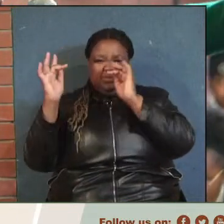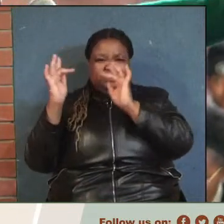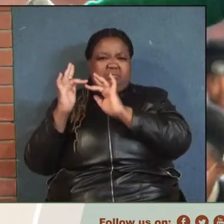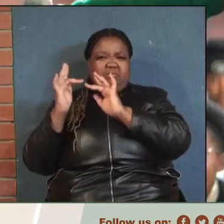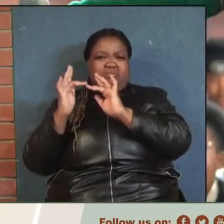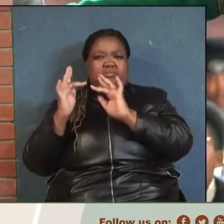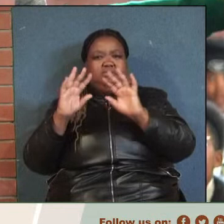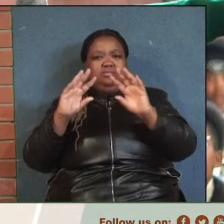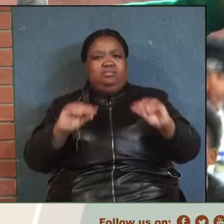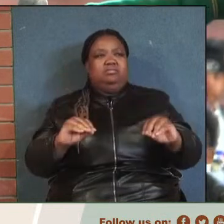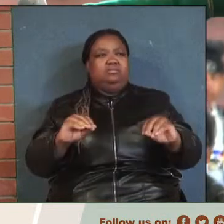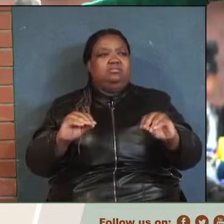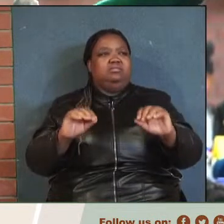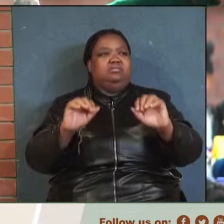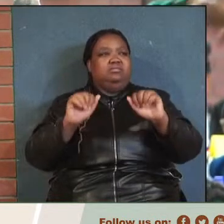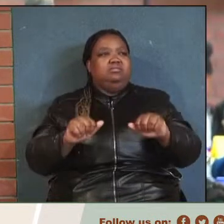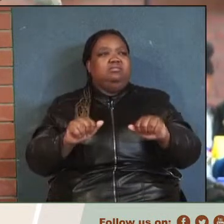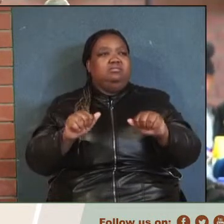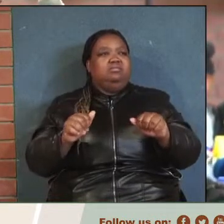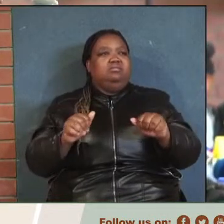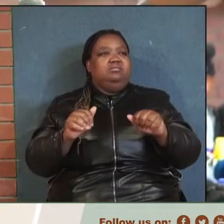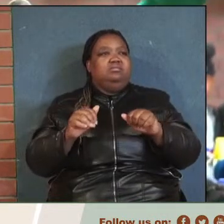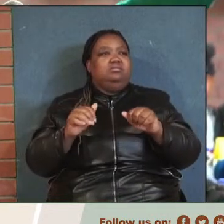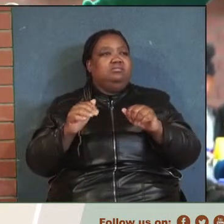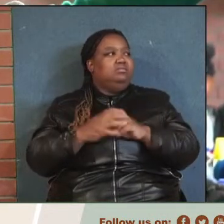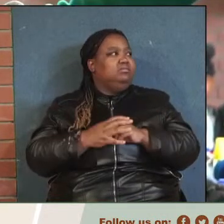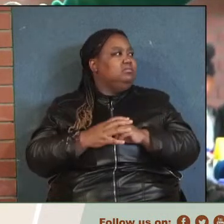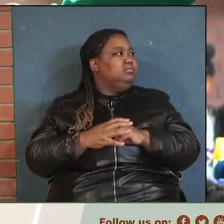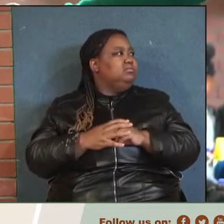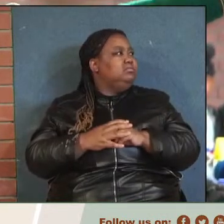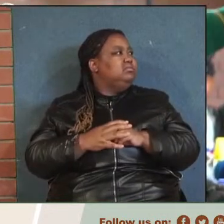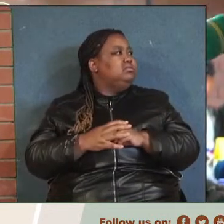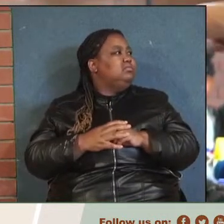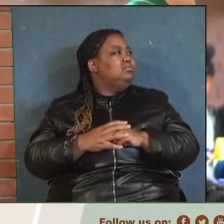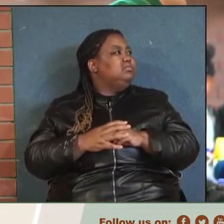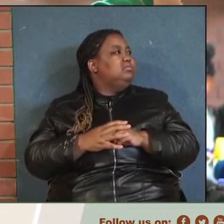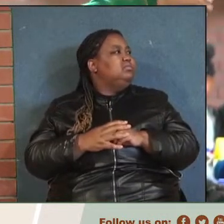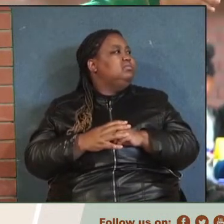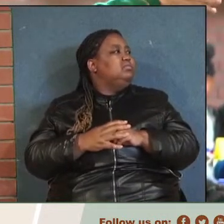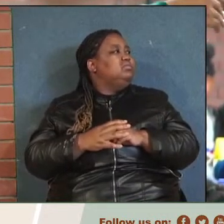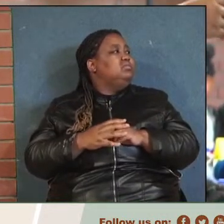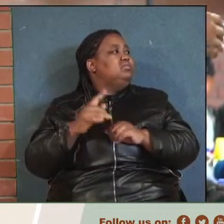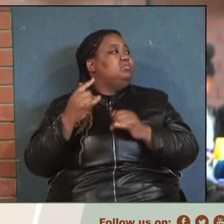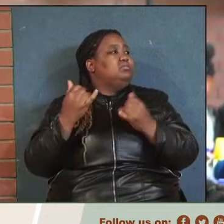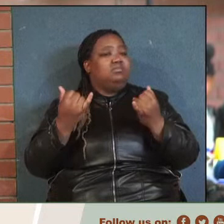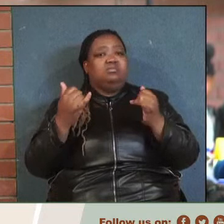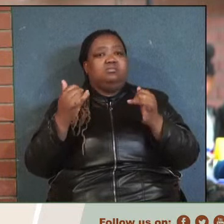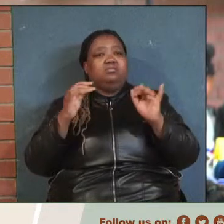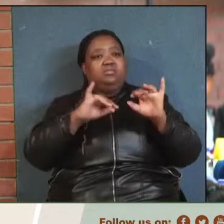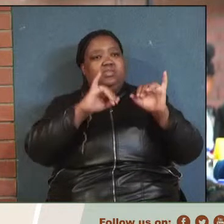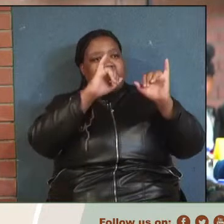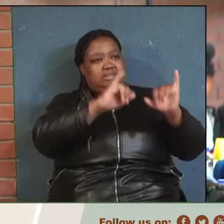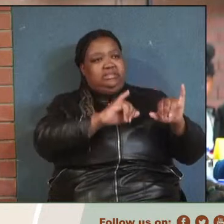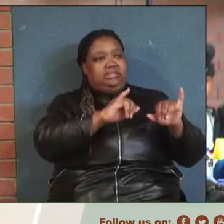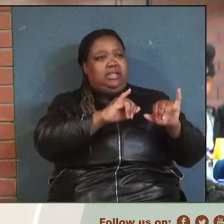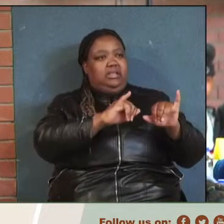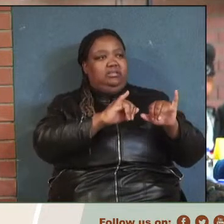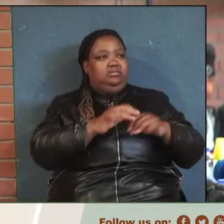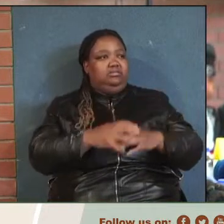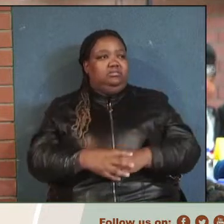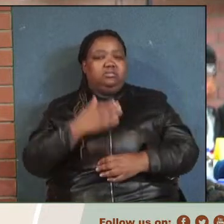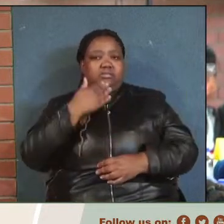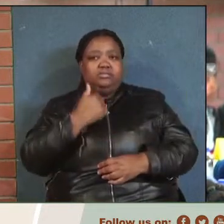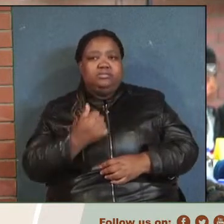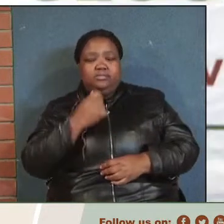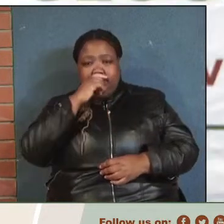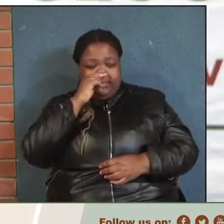please limit them going out? I think they are trying some tricks. Nobody's going out. Can we please stay in?